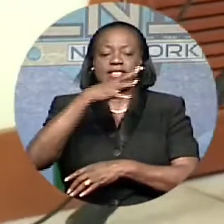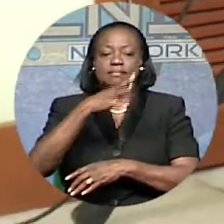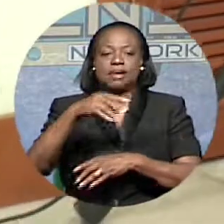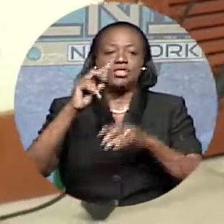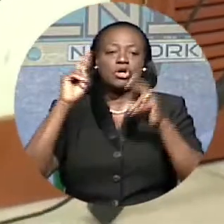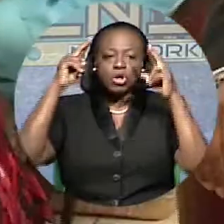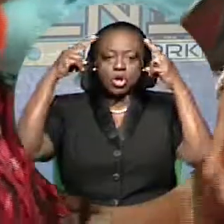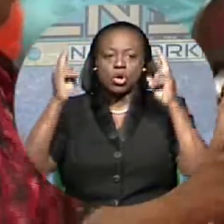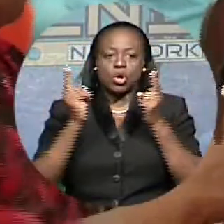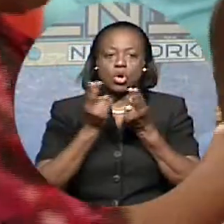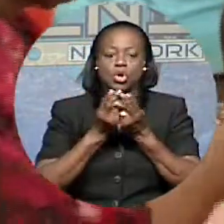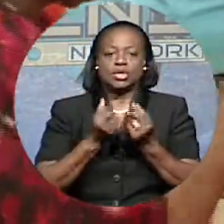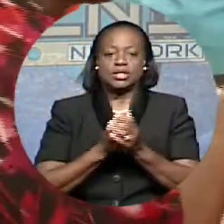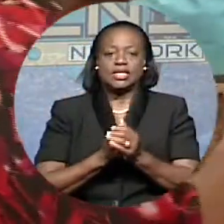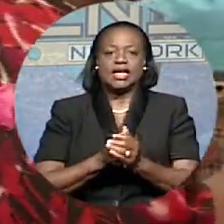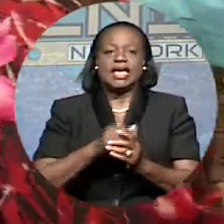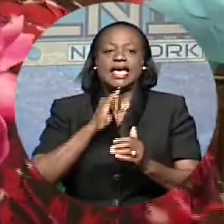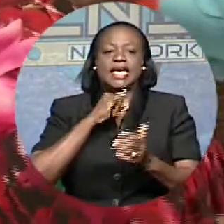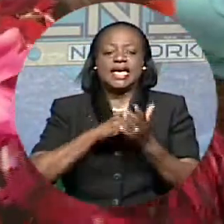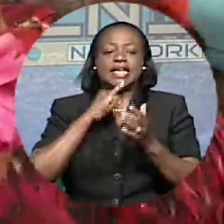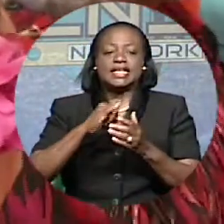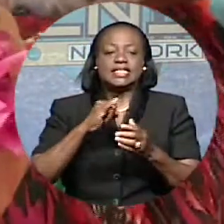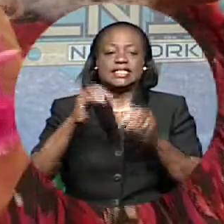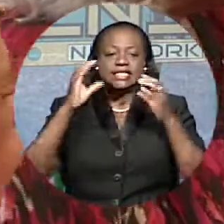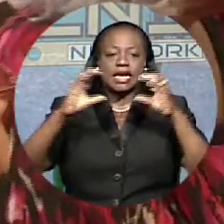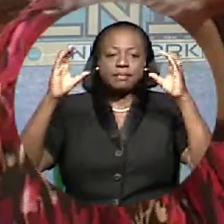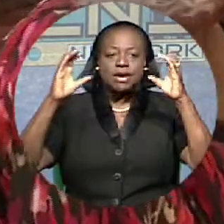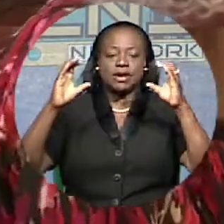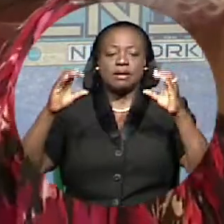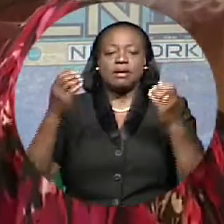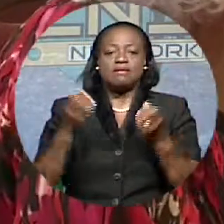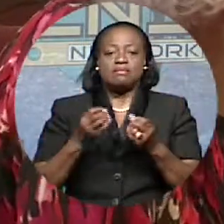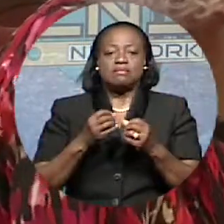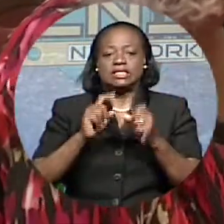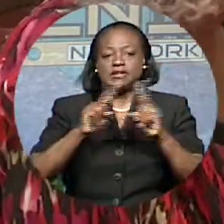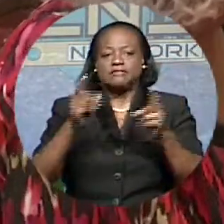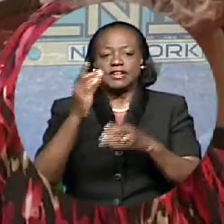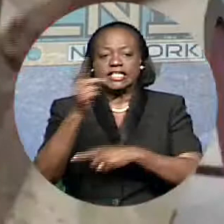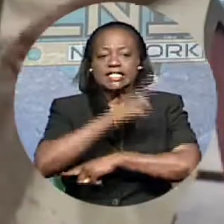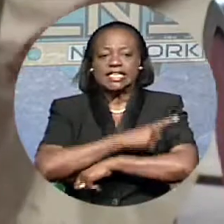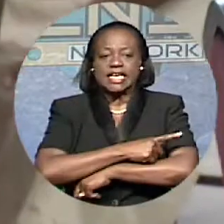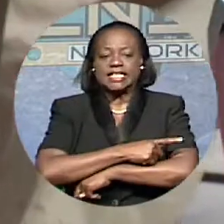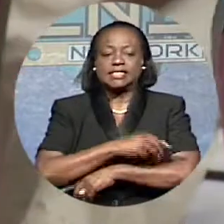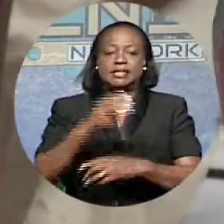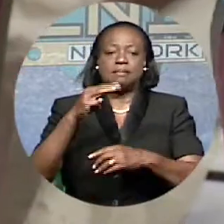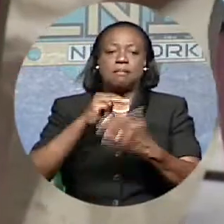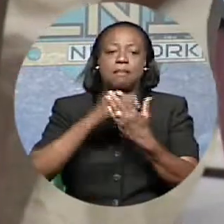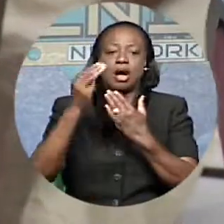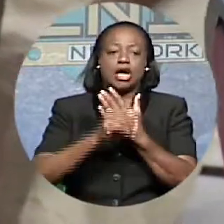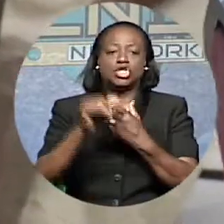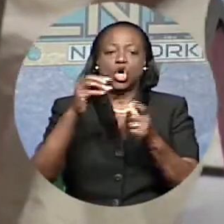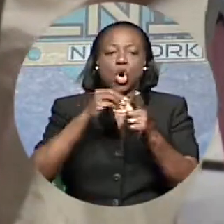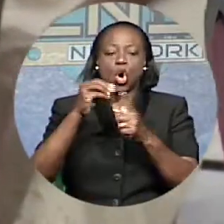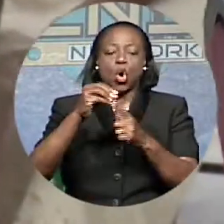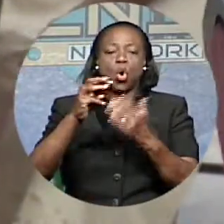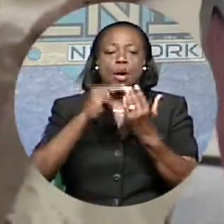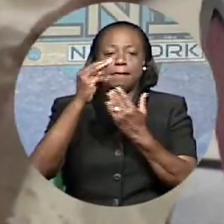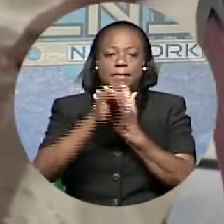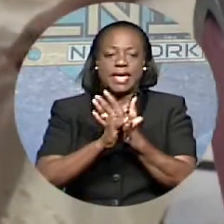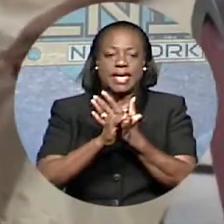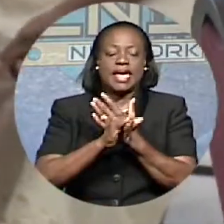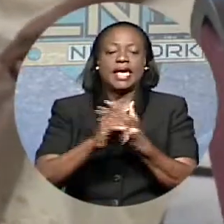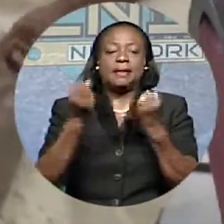society. It is celebrated on various days in many parts of the world, most commonly in March or May. It complements Father's Day, a